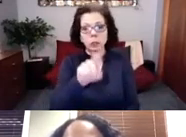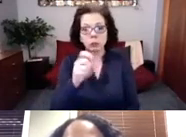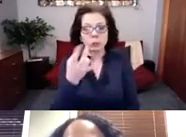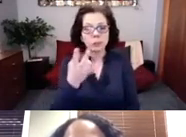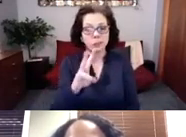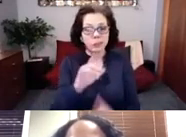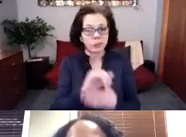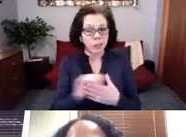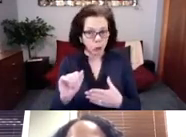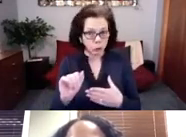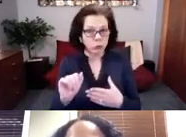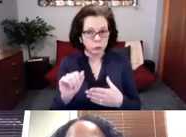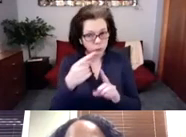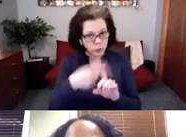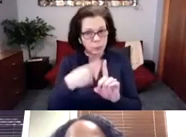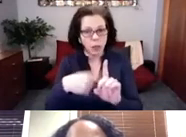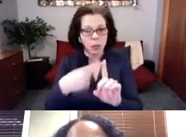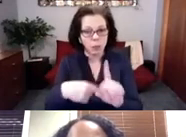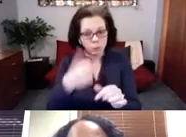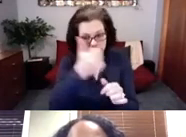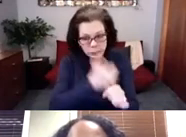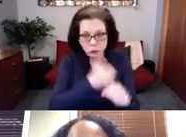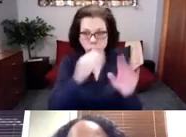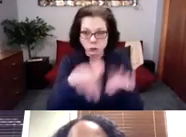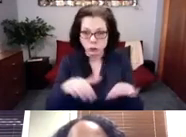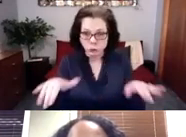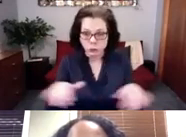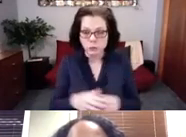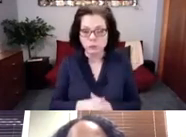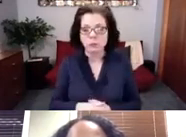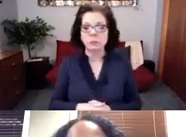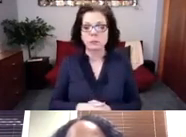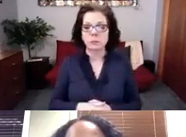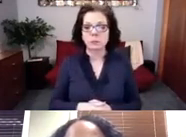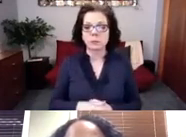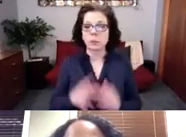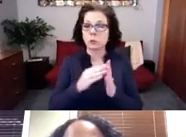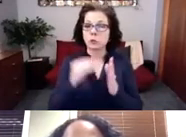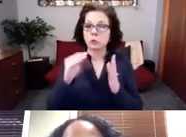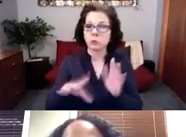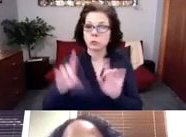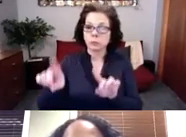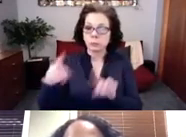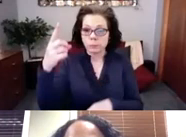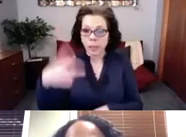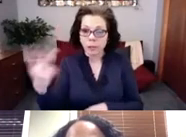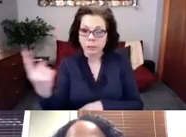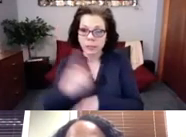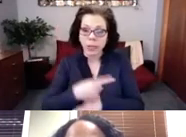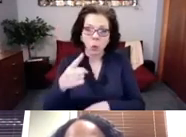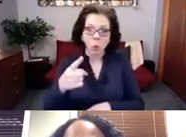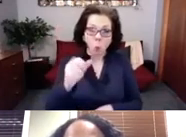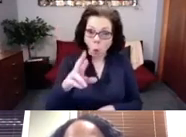$117.20 per month per child. And students attending half day or fully in person are